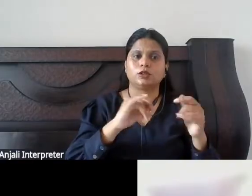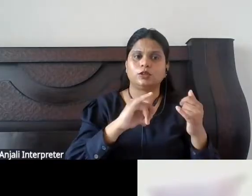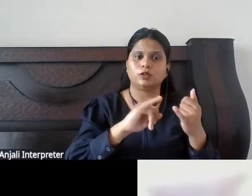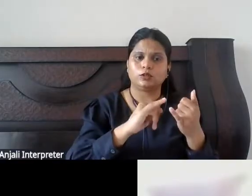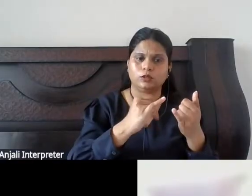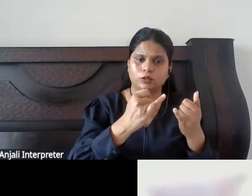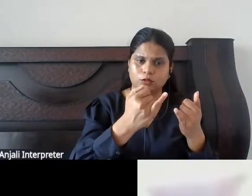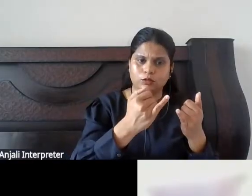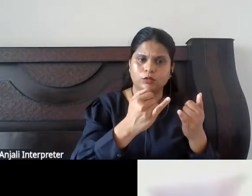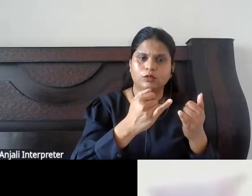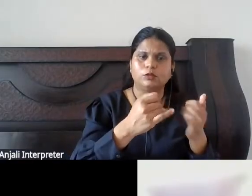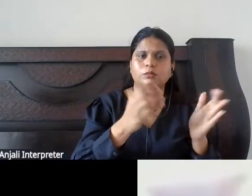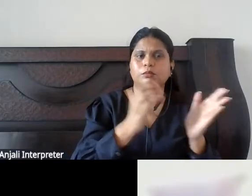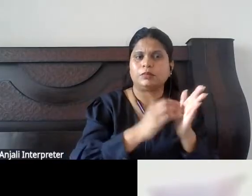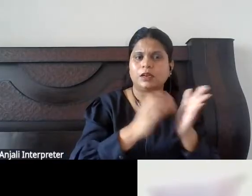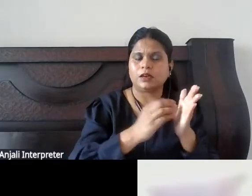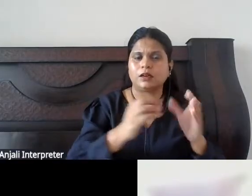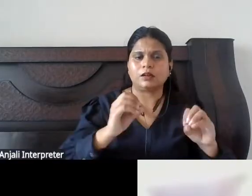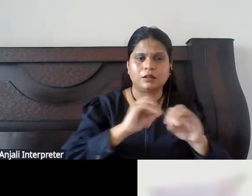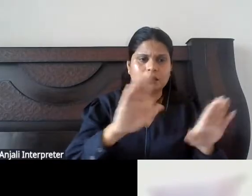should have a kind of